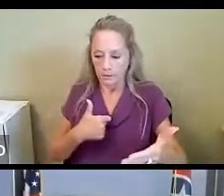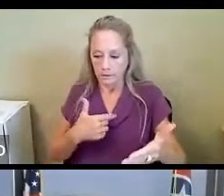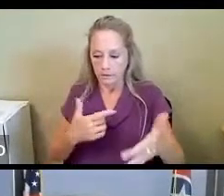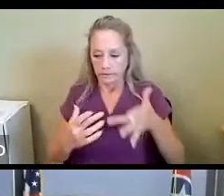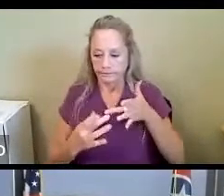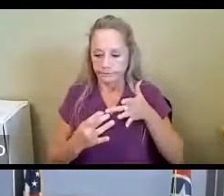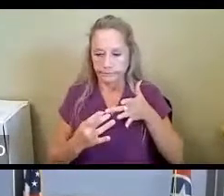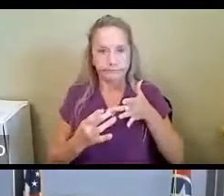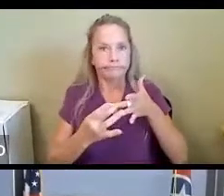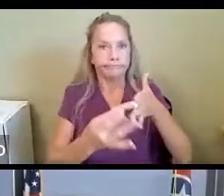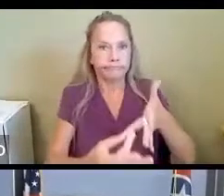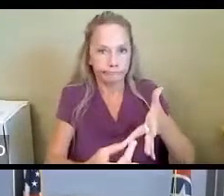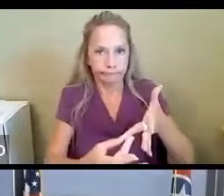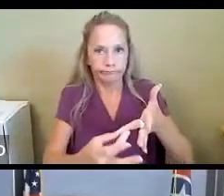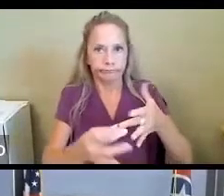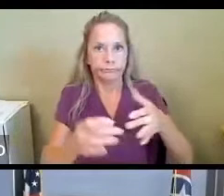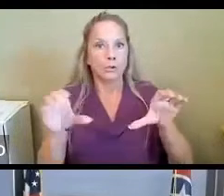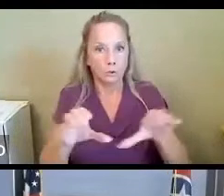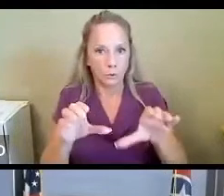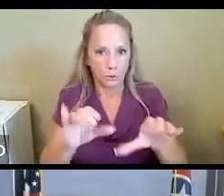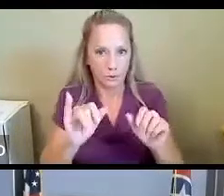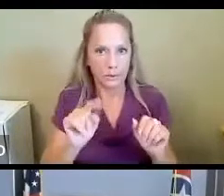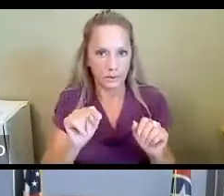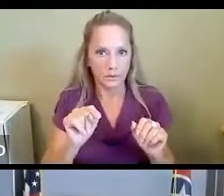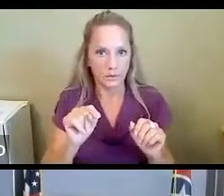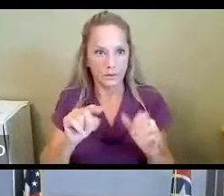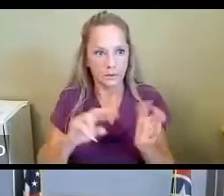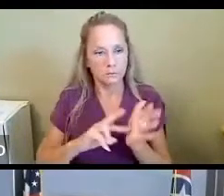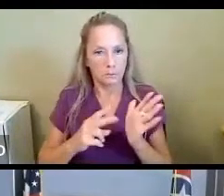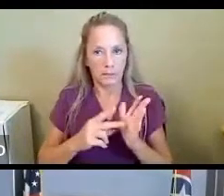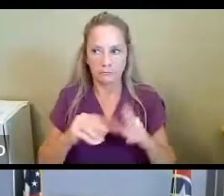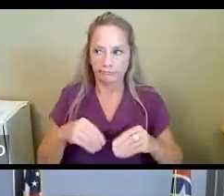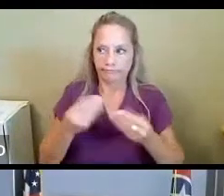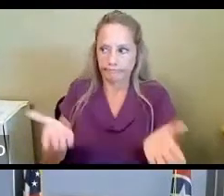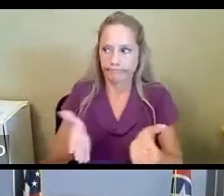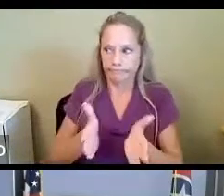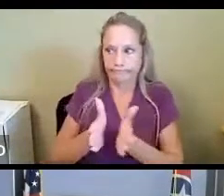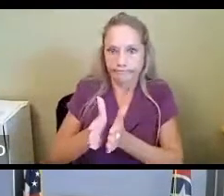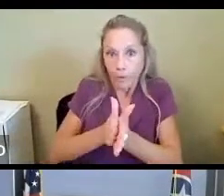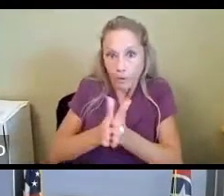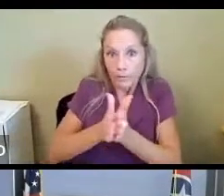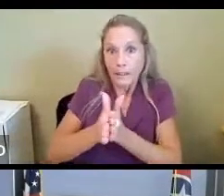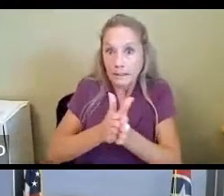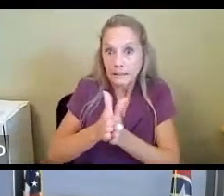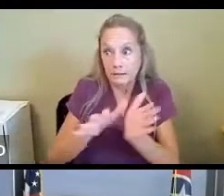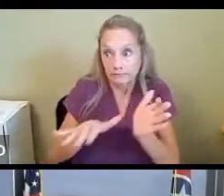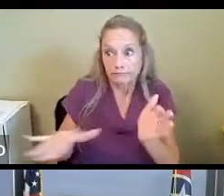important, it really doesn't just motivate people to